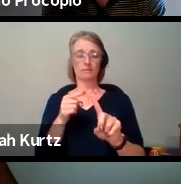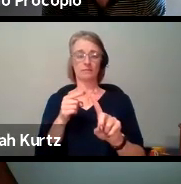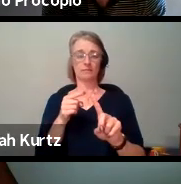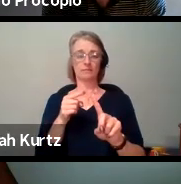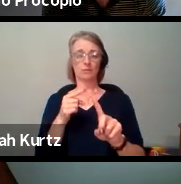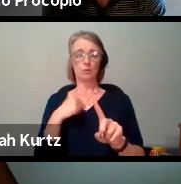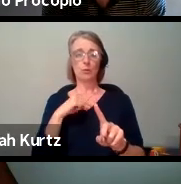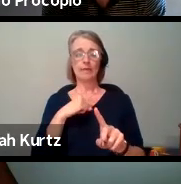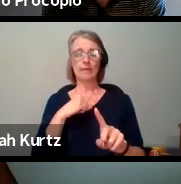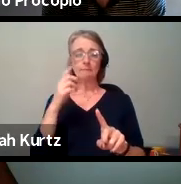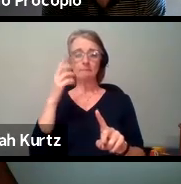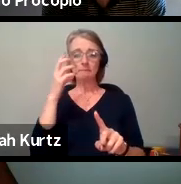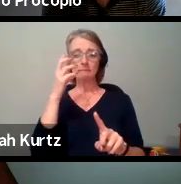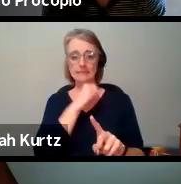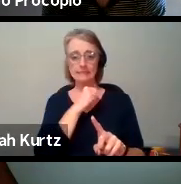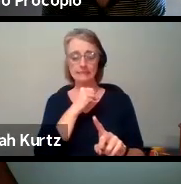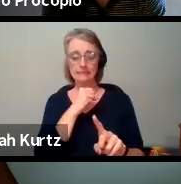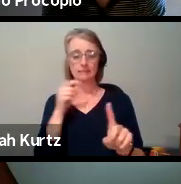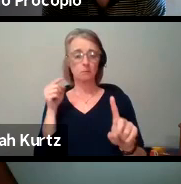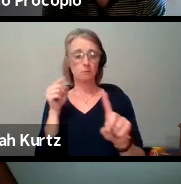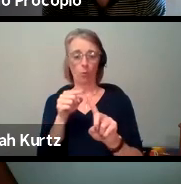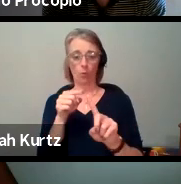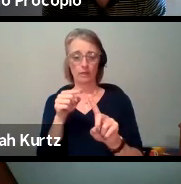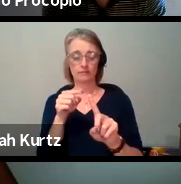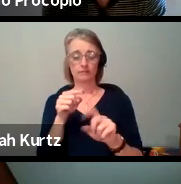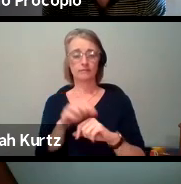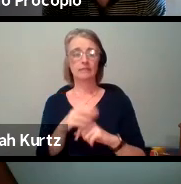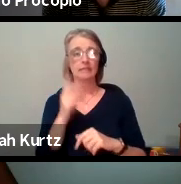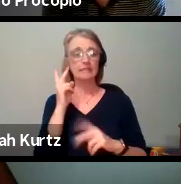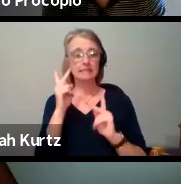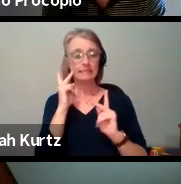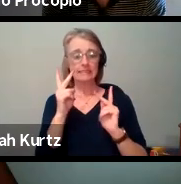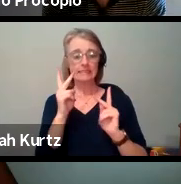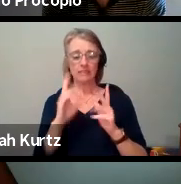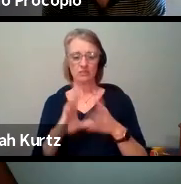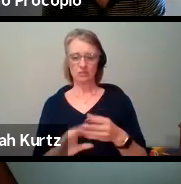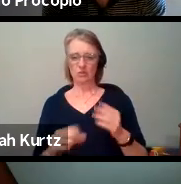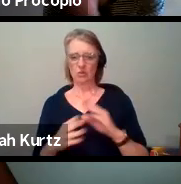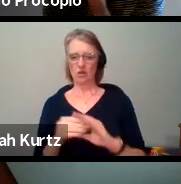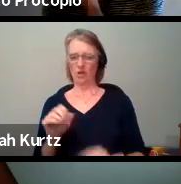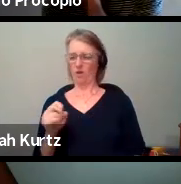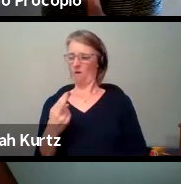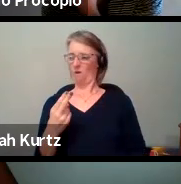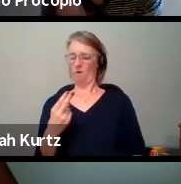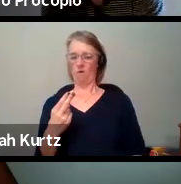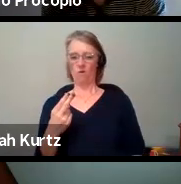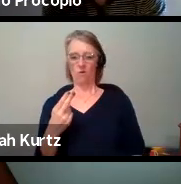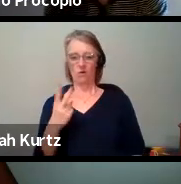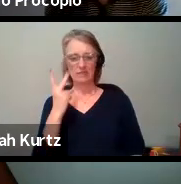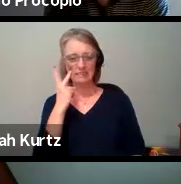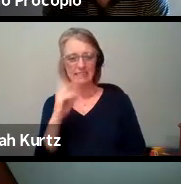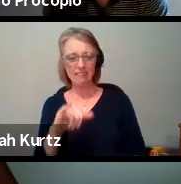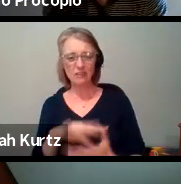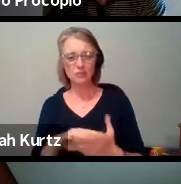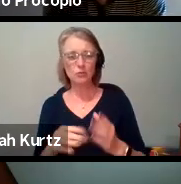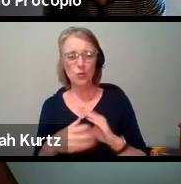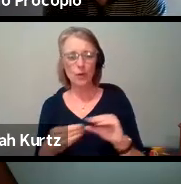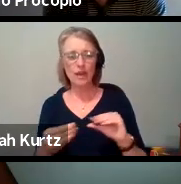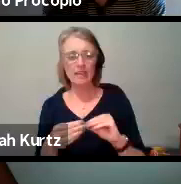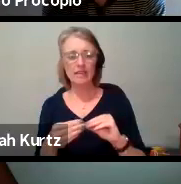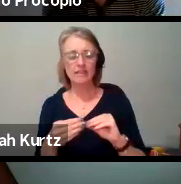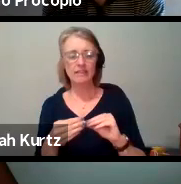we miss, is connecting the dots, because people will see that story and be like, oh, look at that story.